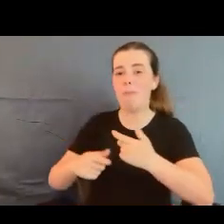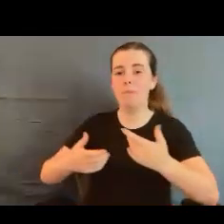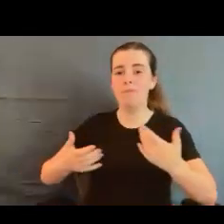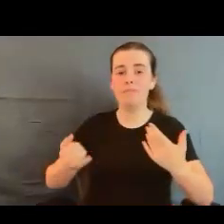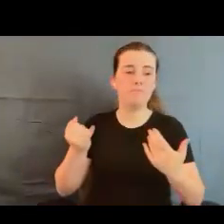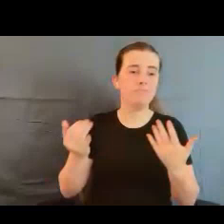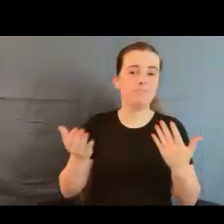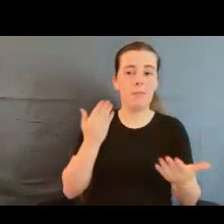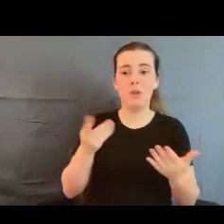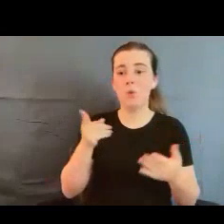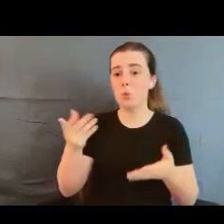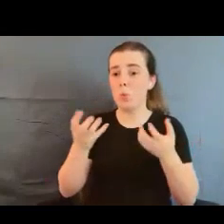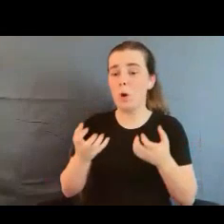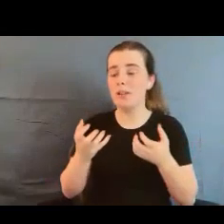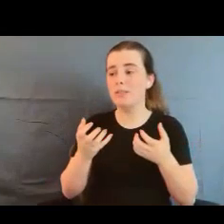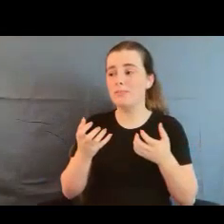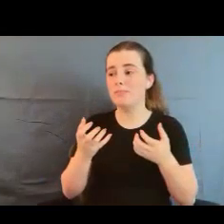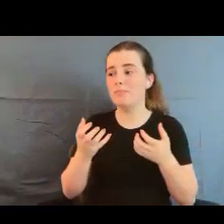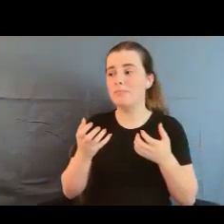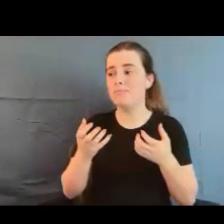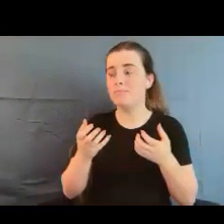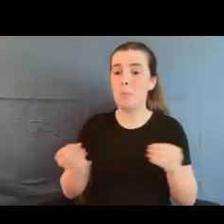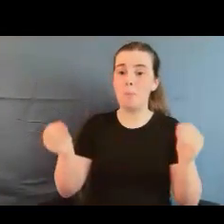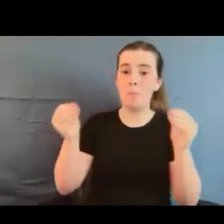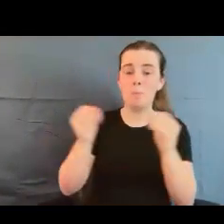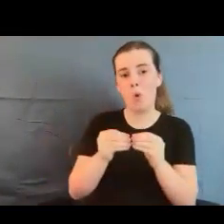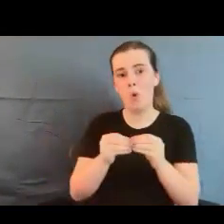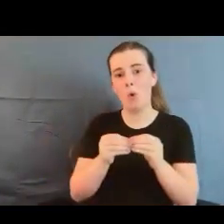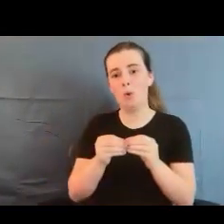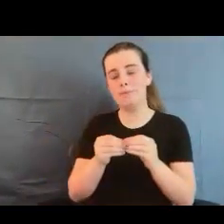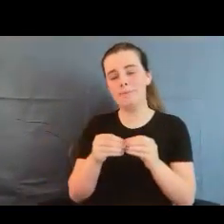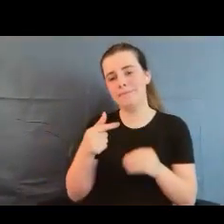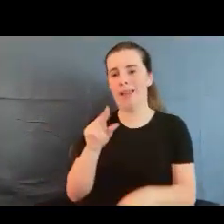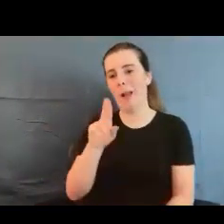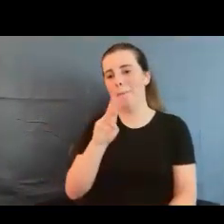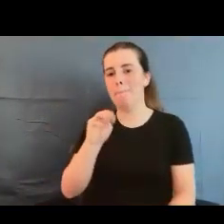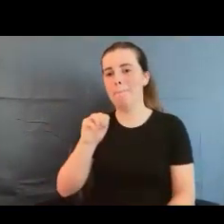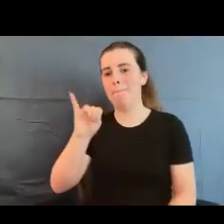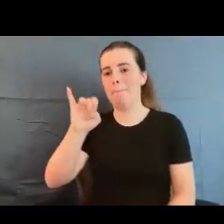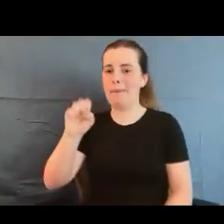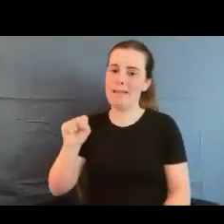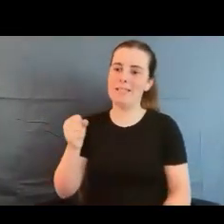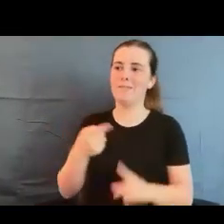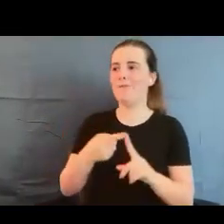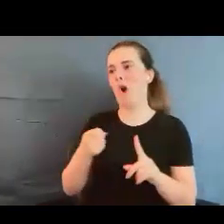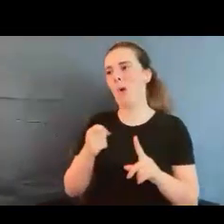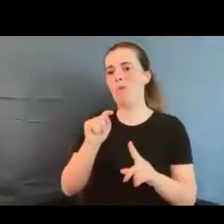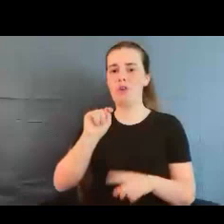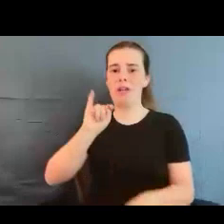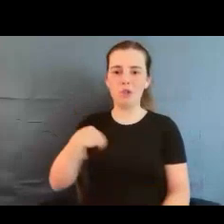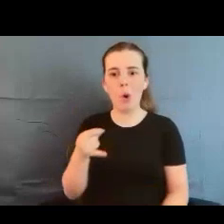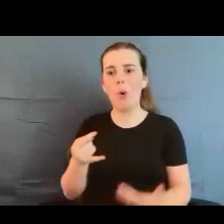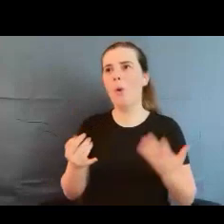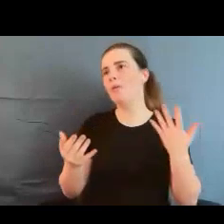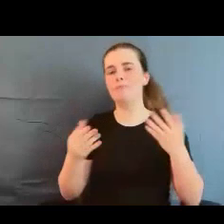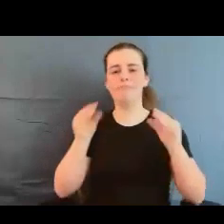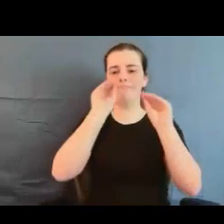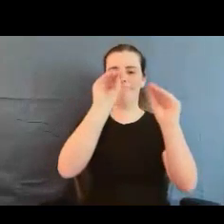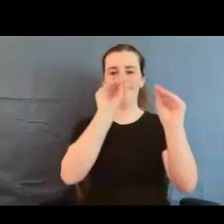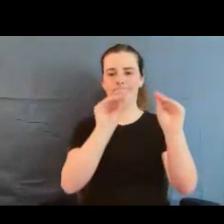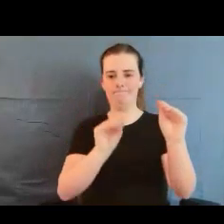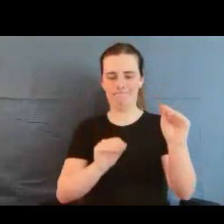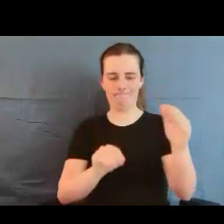some extra like Scandinavian swimmer gummies from Trader Joe's. Anything like that, I would put on the sheet so that your crew and you can be on the same page and you have things